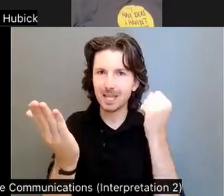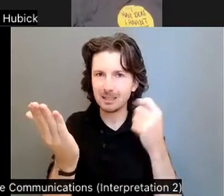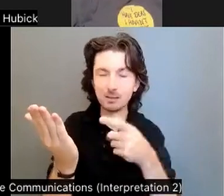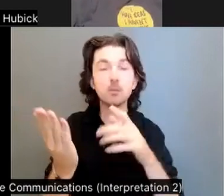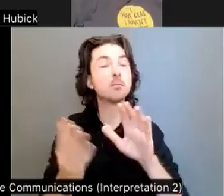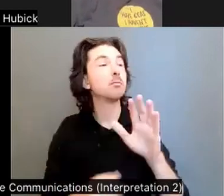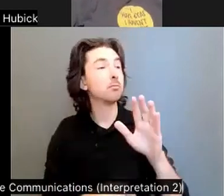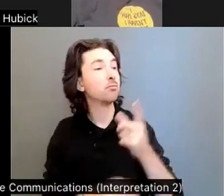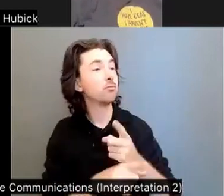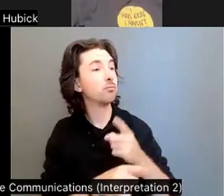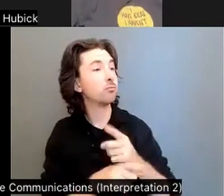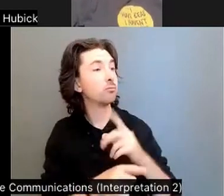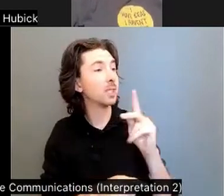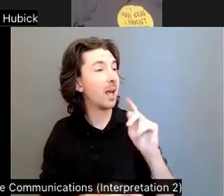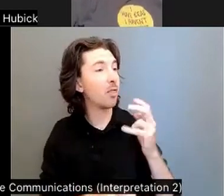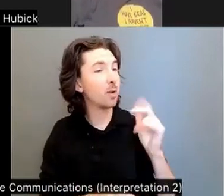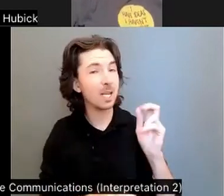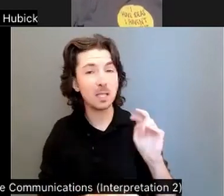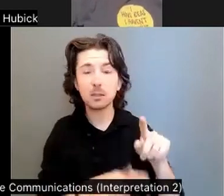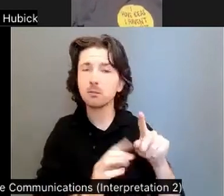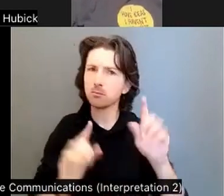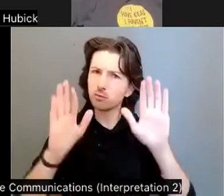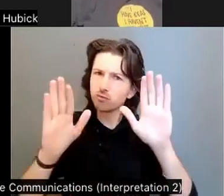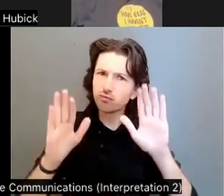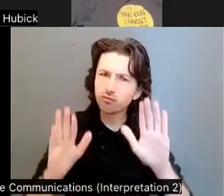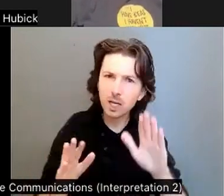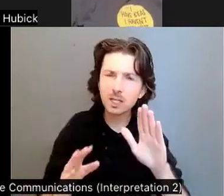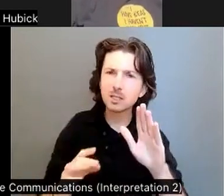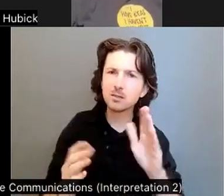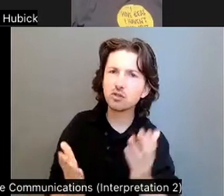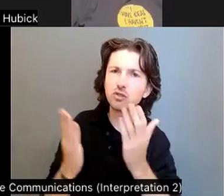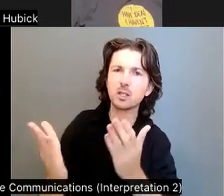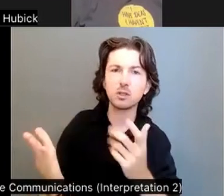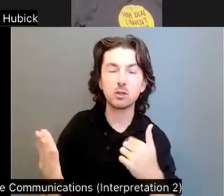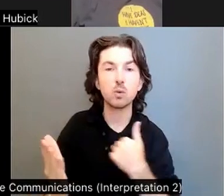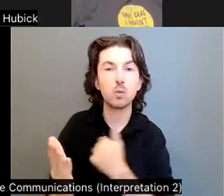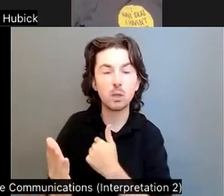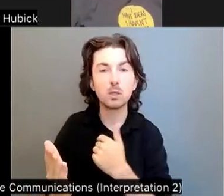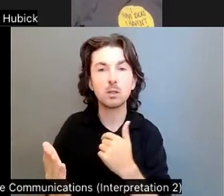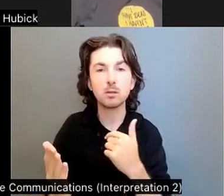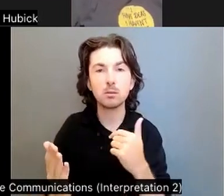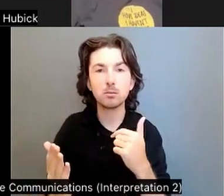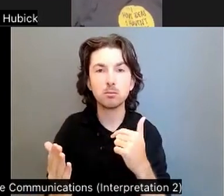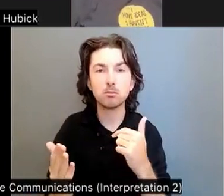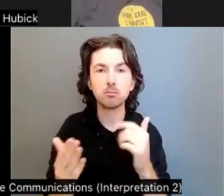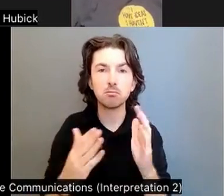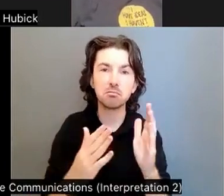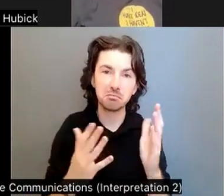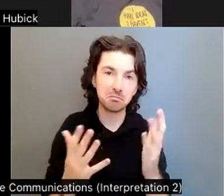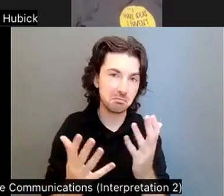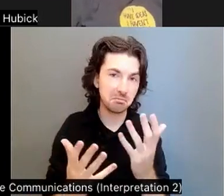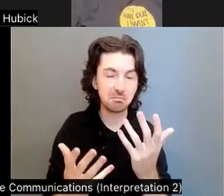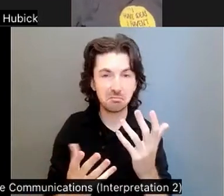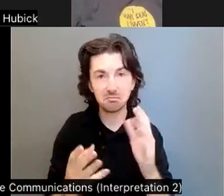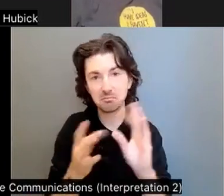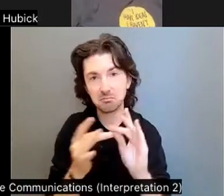suggestion, Catherine, that we go to Asia. If you want to share some thoughts